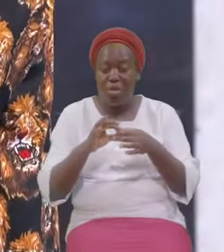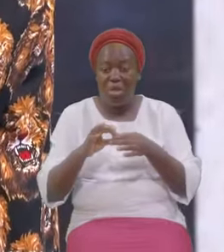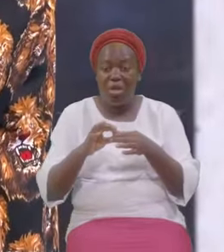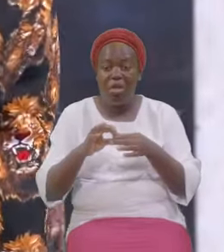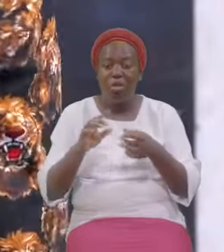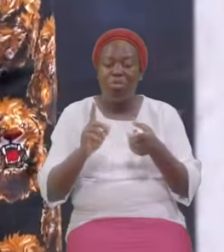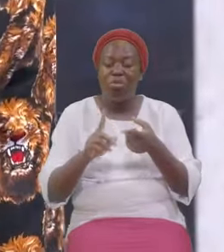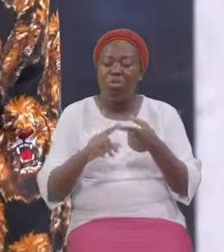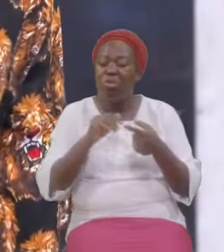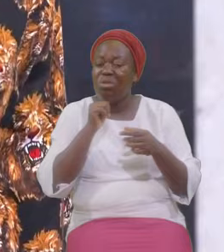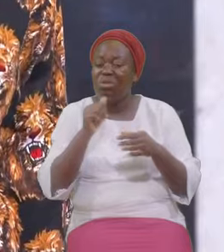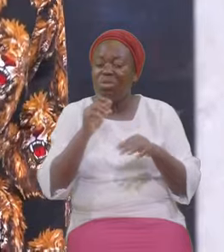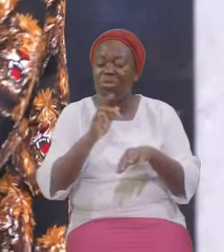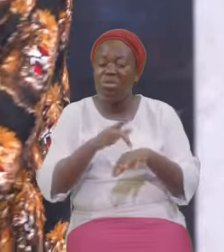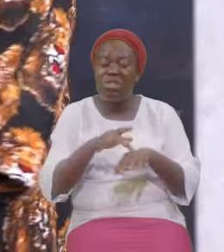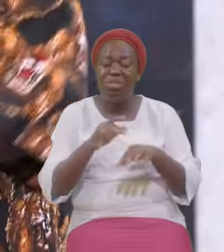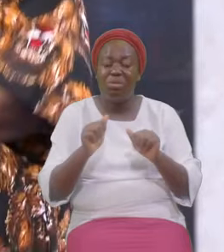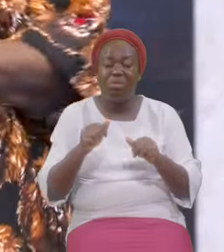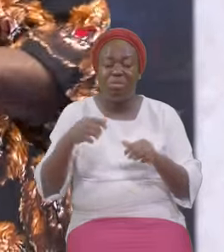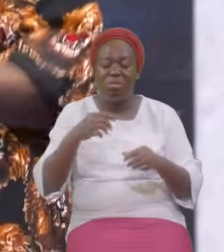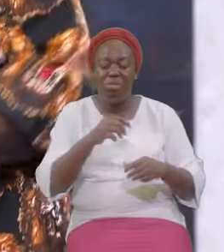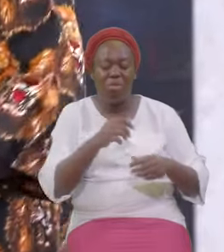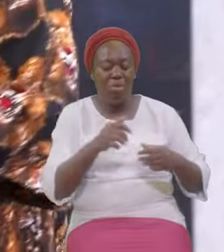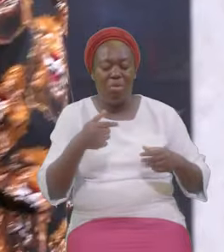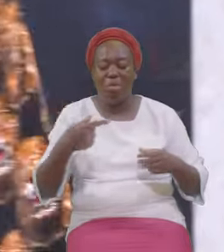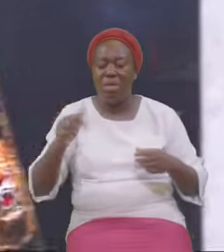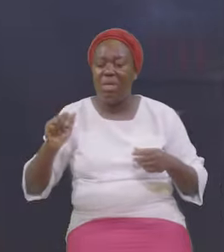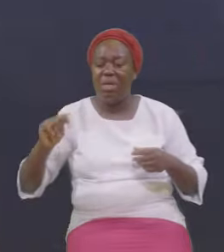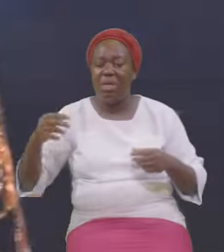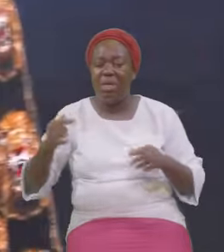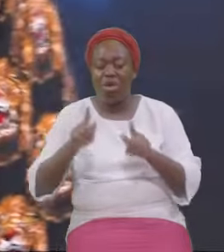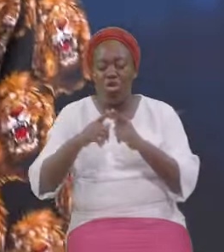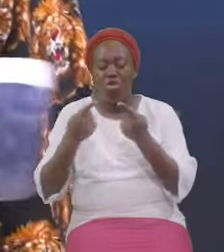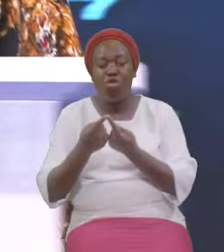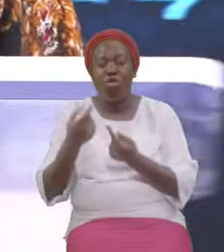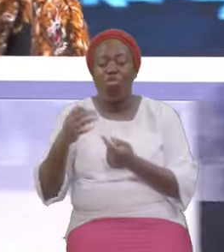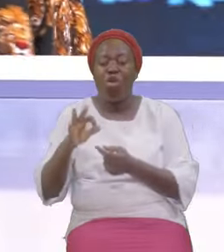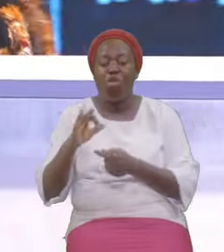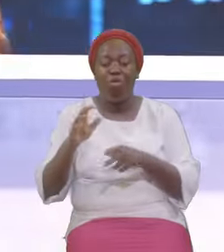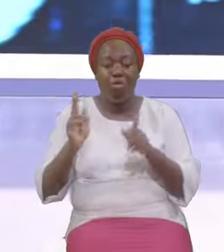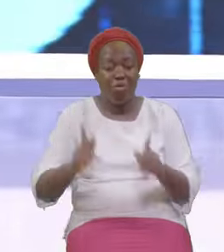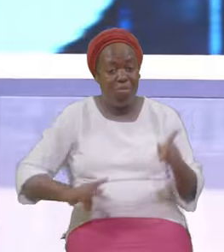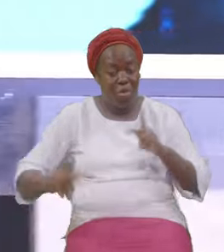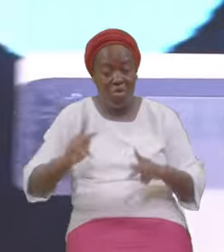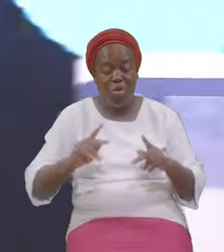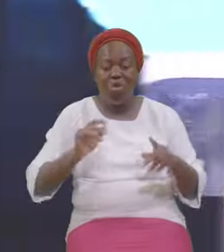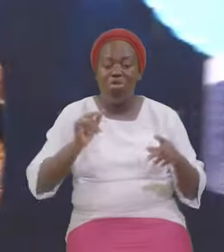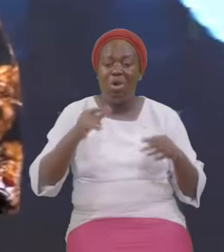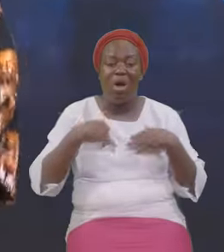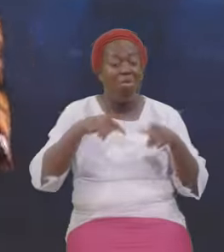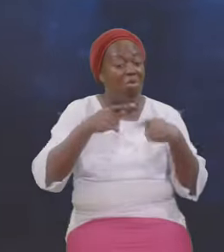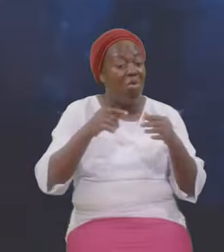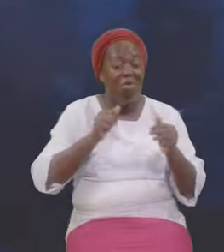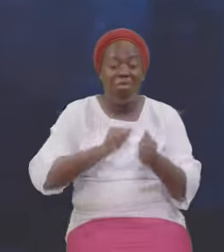gang, untouchable, group of people. You've gone so far in sinning,